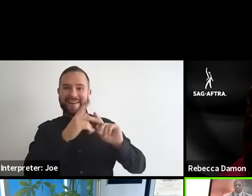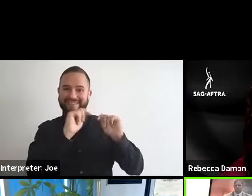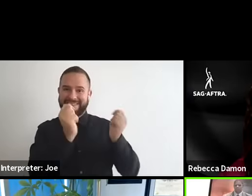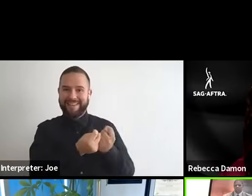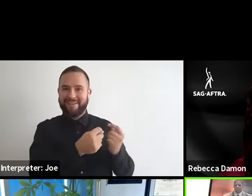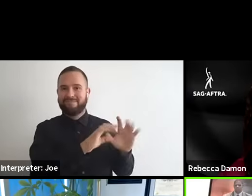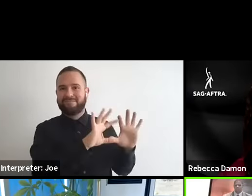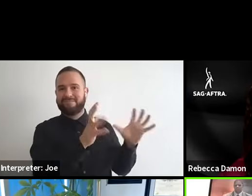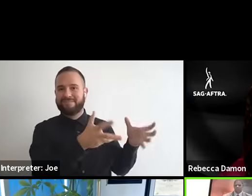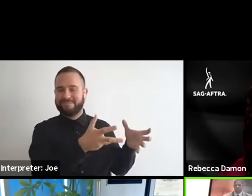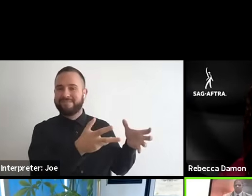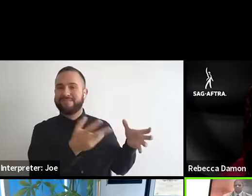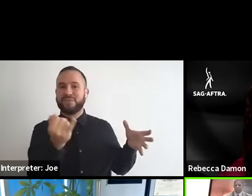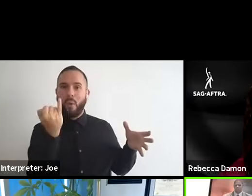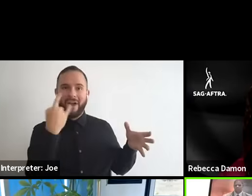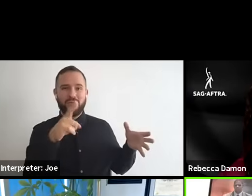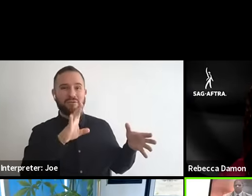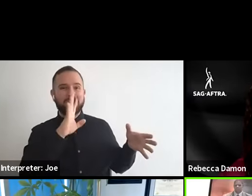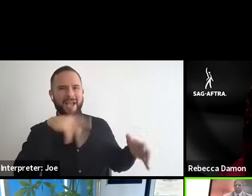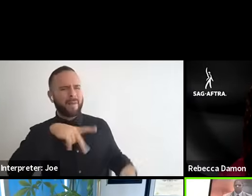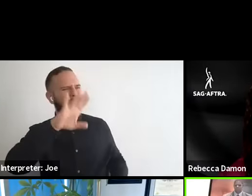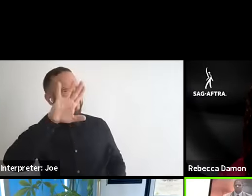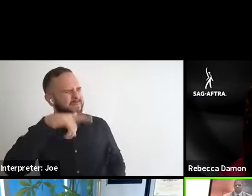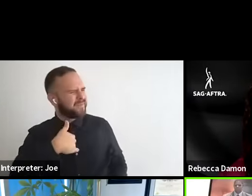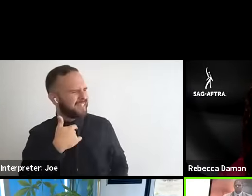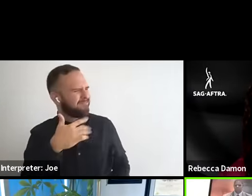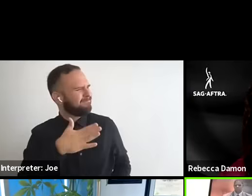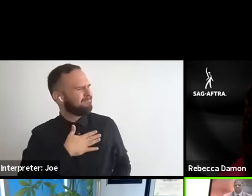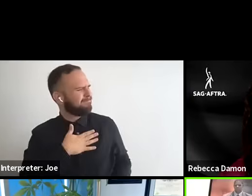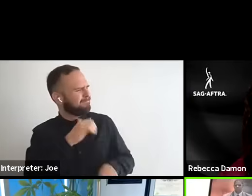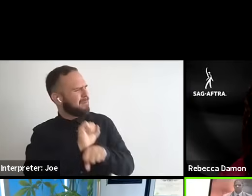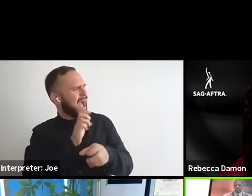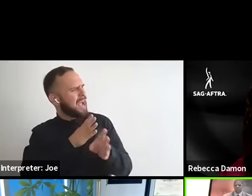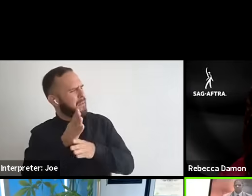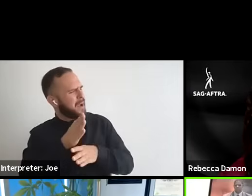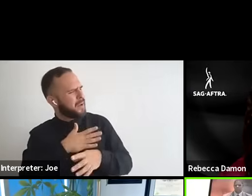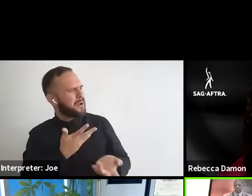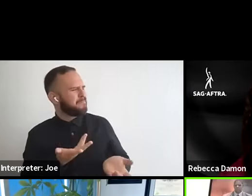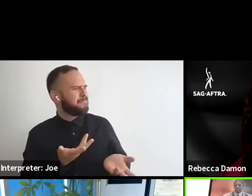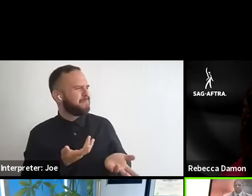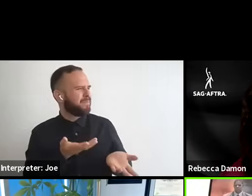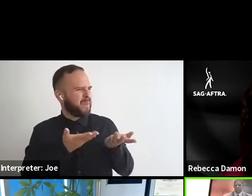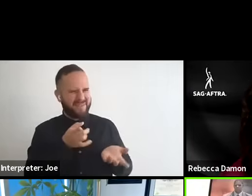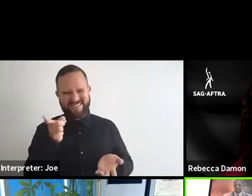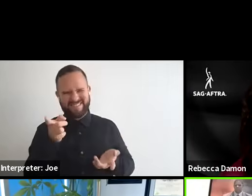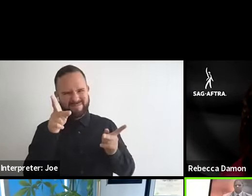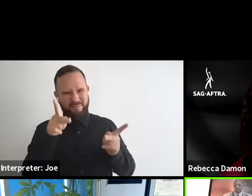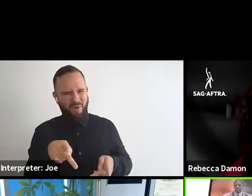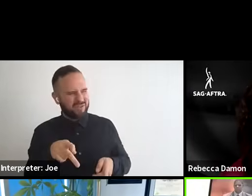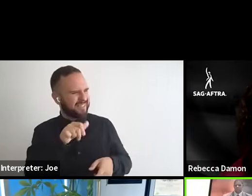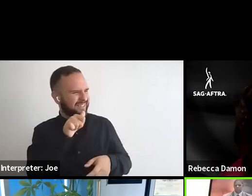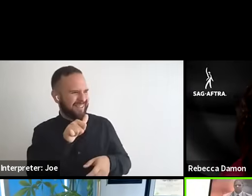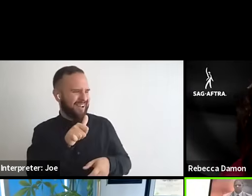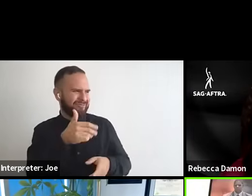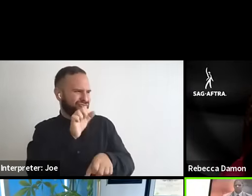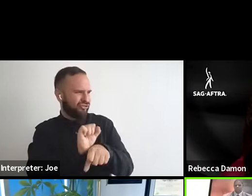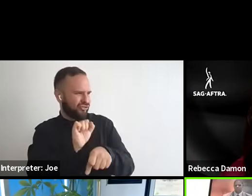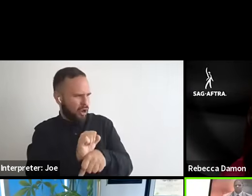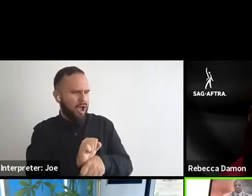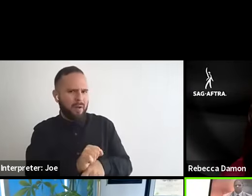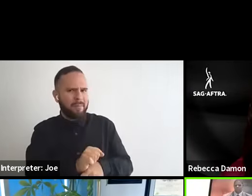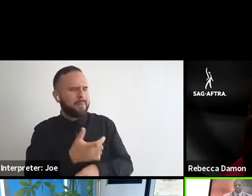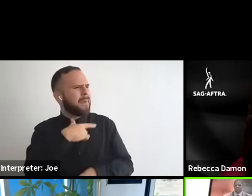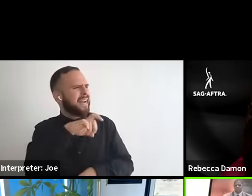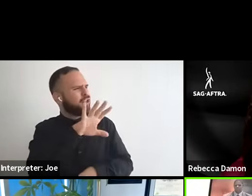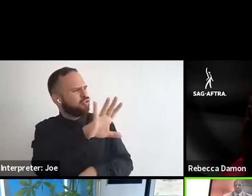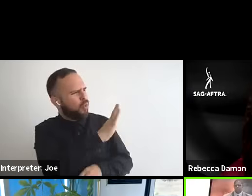you speak up for your own career and say, okay, to this other person that maybe not playing so well, I need you to back on that. I